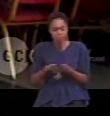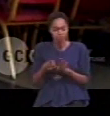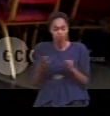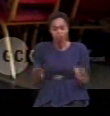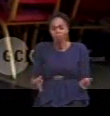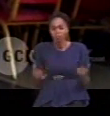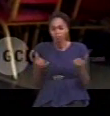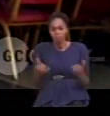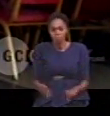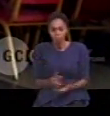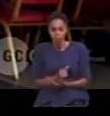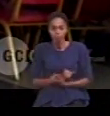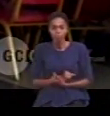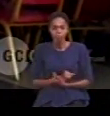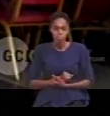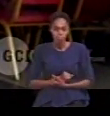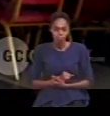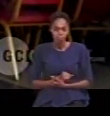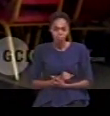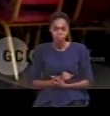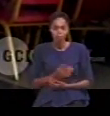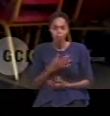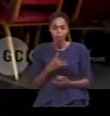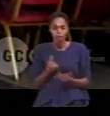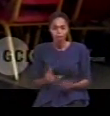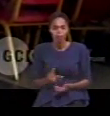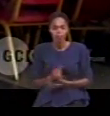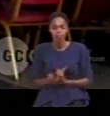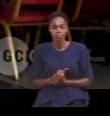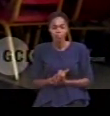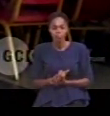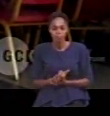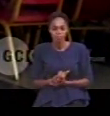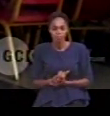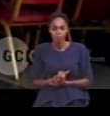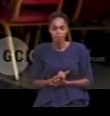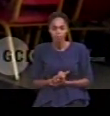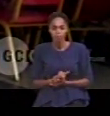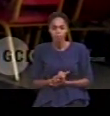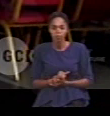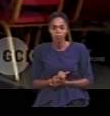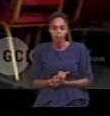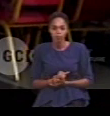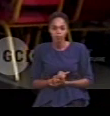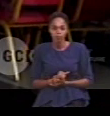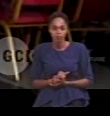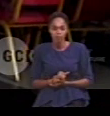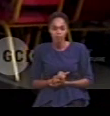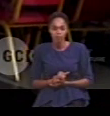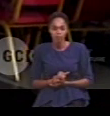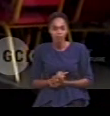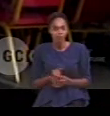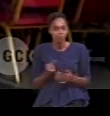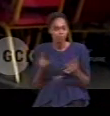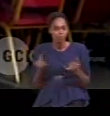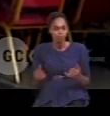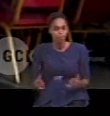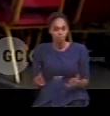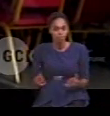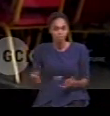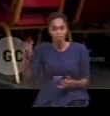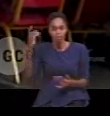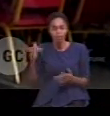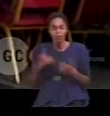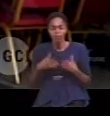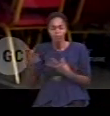school for him to see whether he can be able to cope with others. But this time around, God